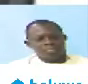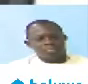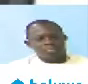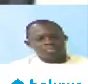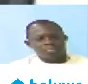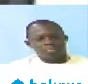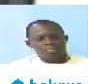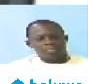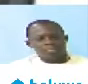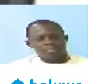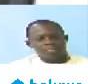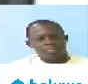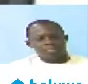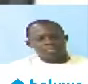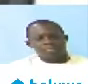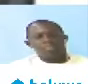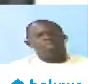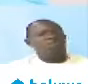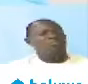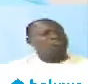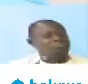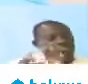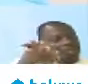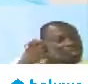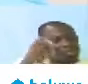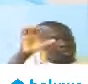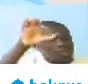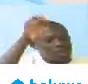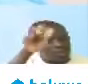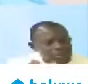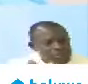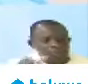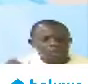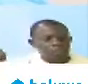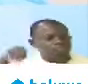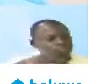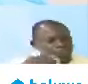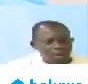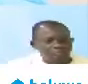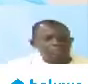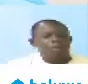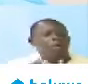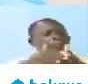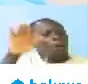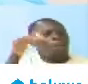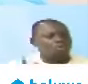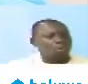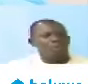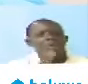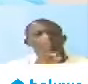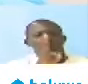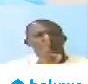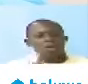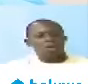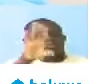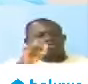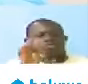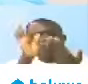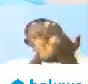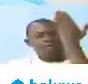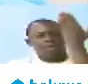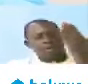ke fora no solare. Libyans were also involved, but the majority of the people who were treated like that